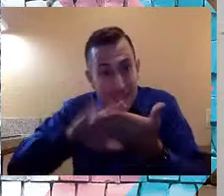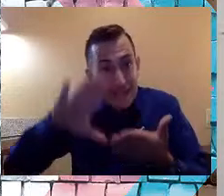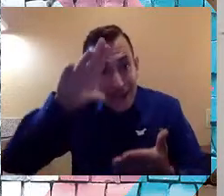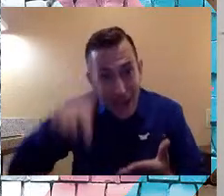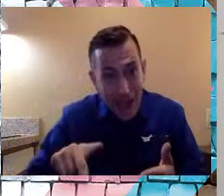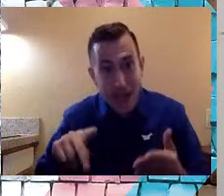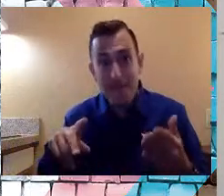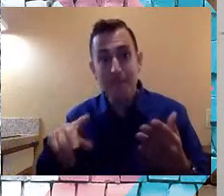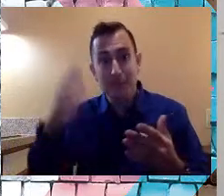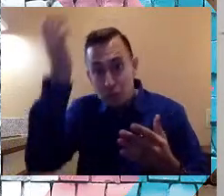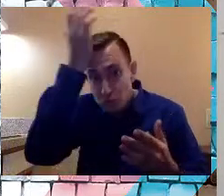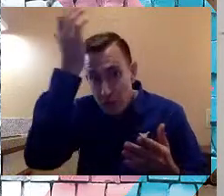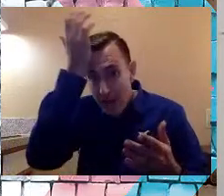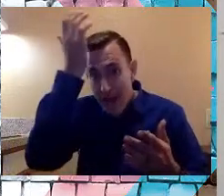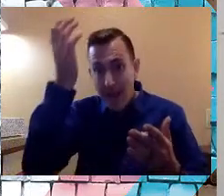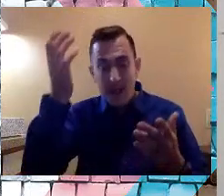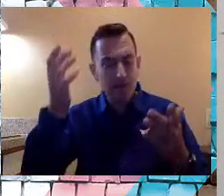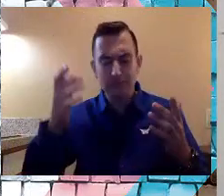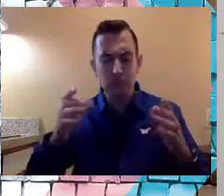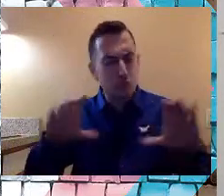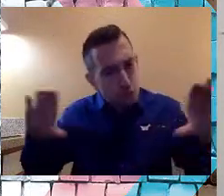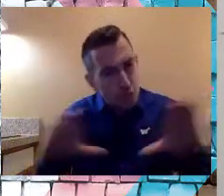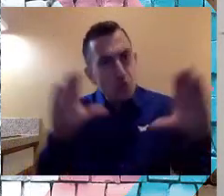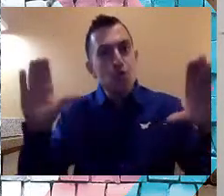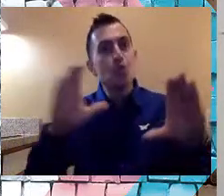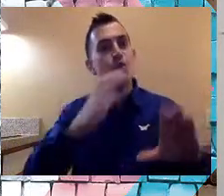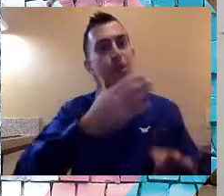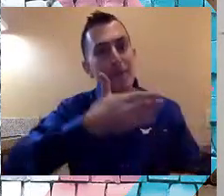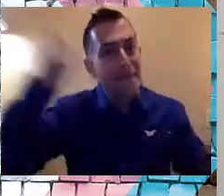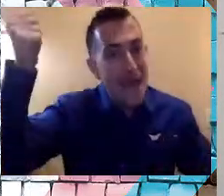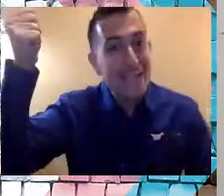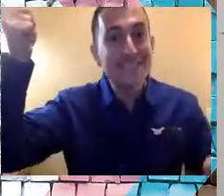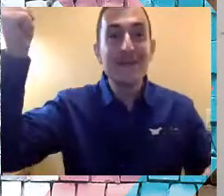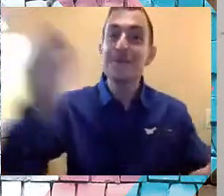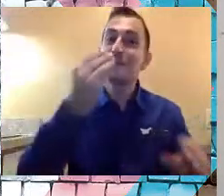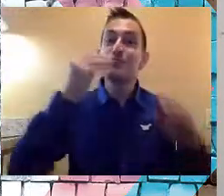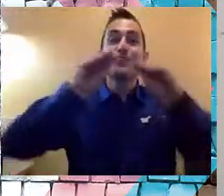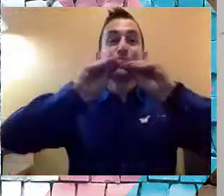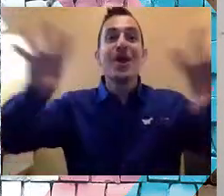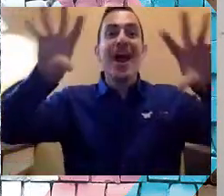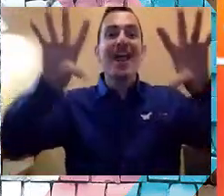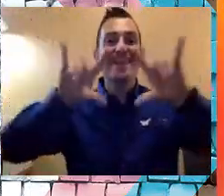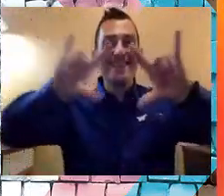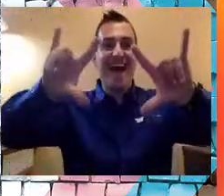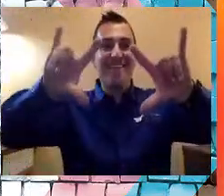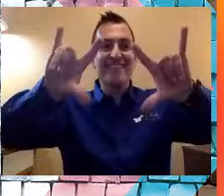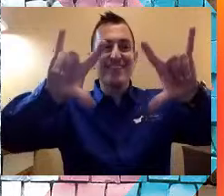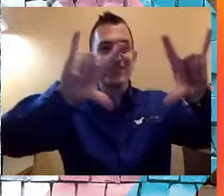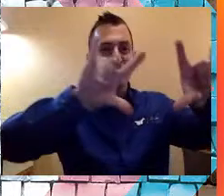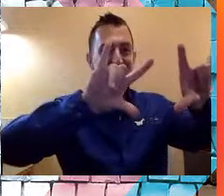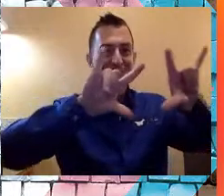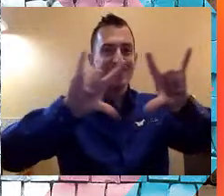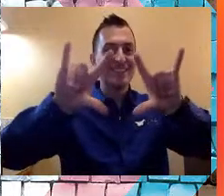Whatever you do, make sure you do it the best you can. Mwah! Love you.